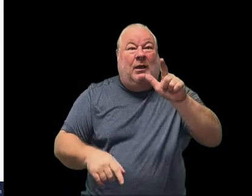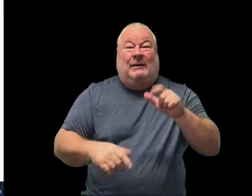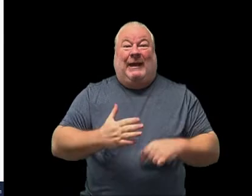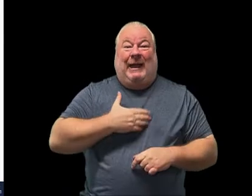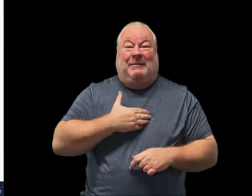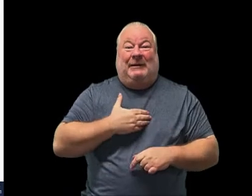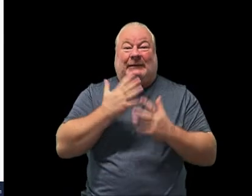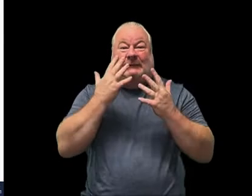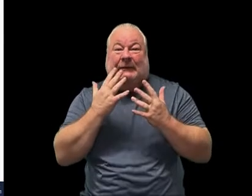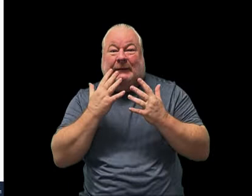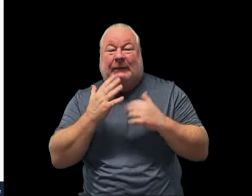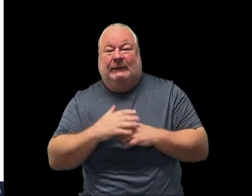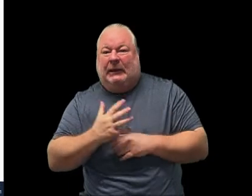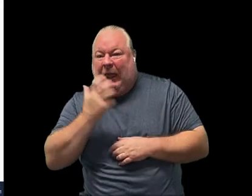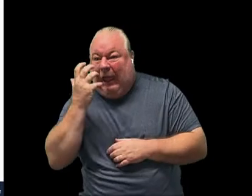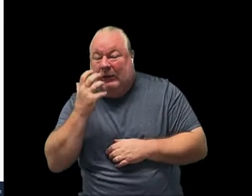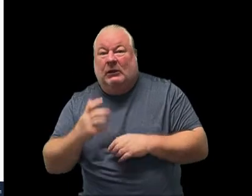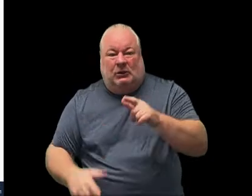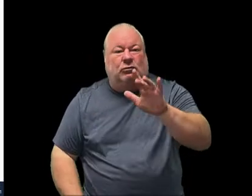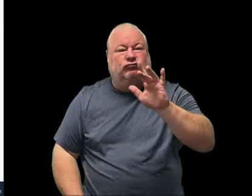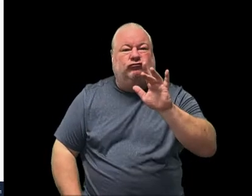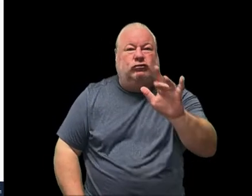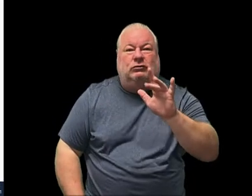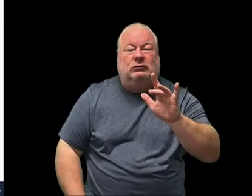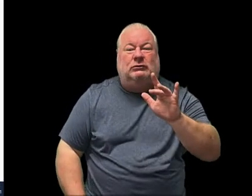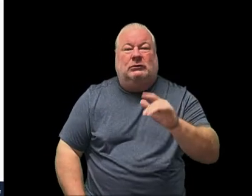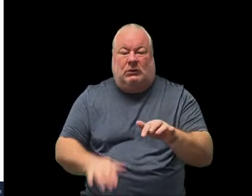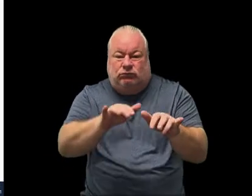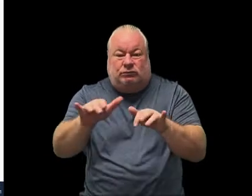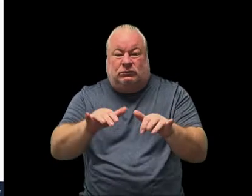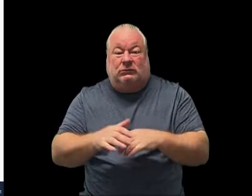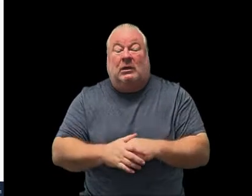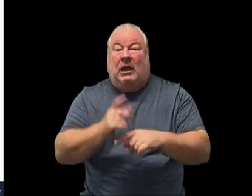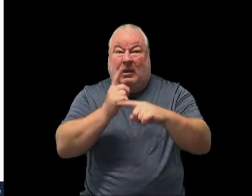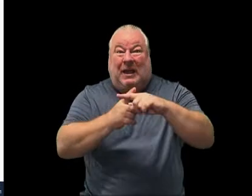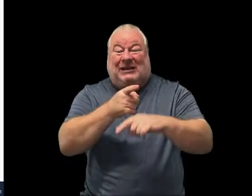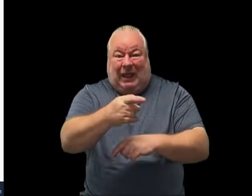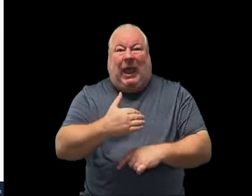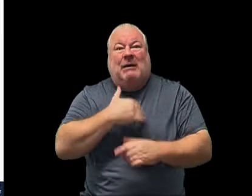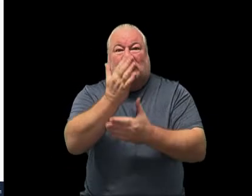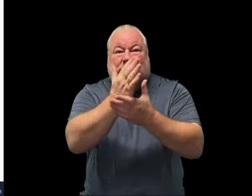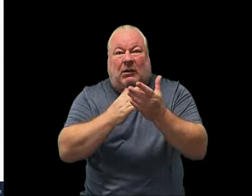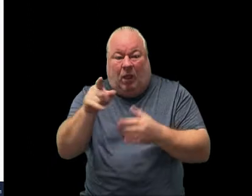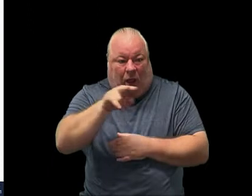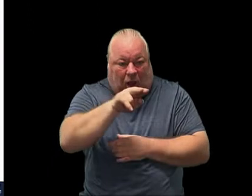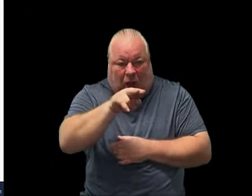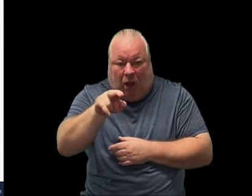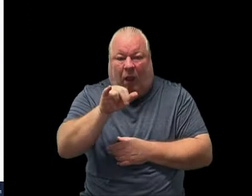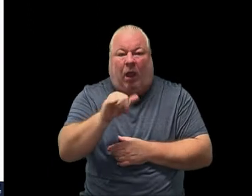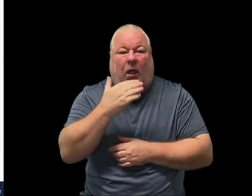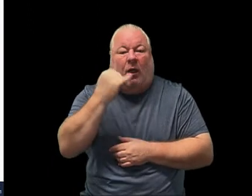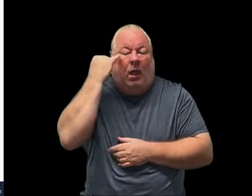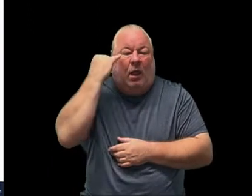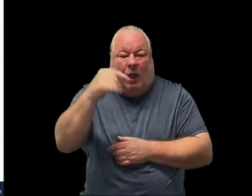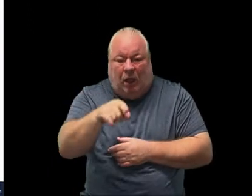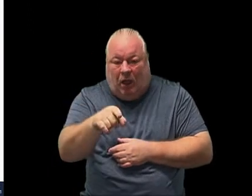going to give you some ideas, some things that you can do right away before anybody gets to you. Make sure you let